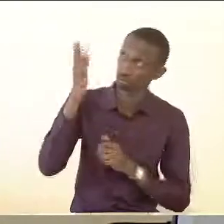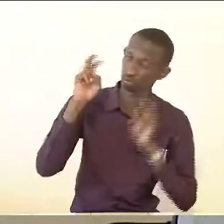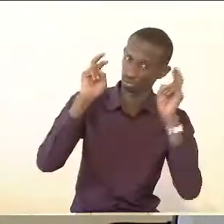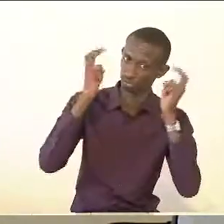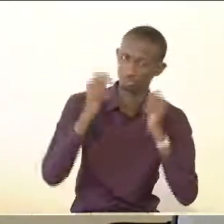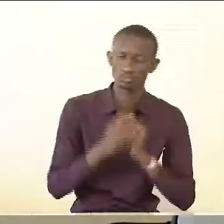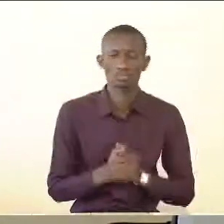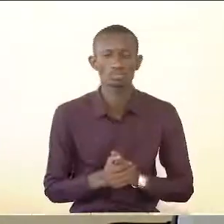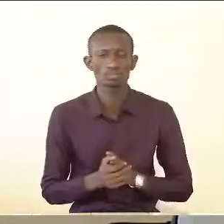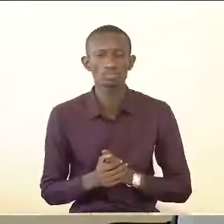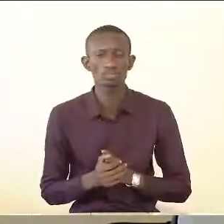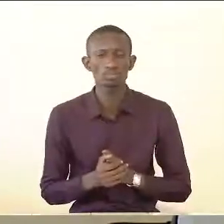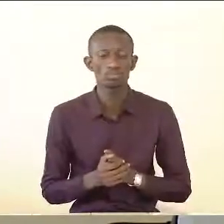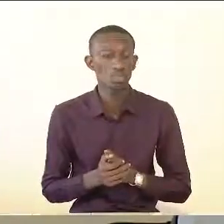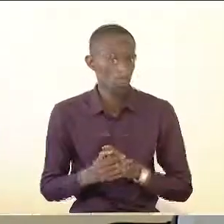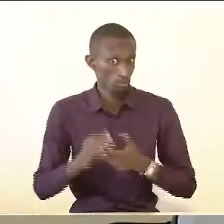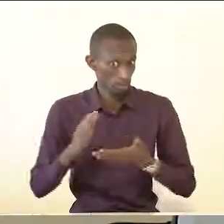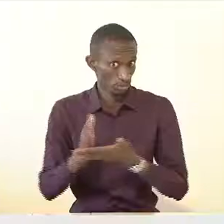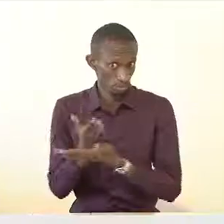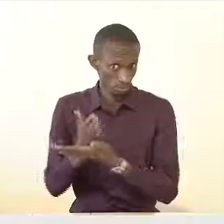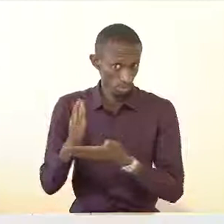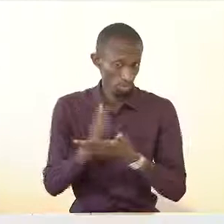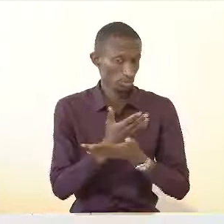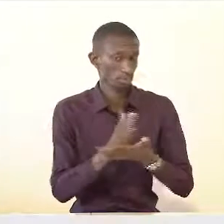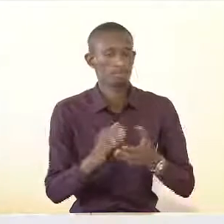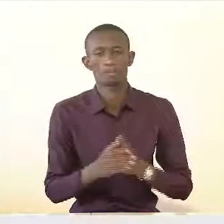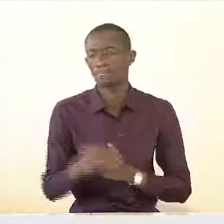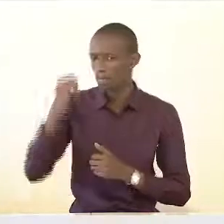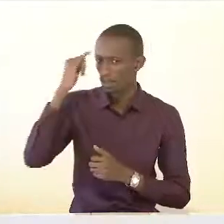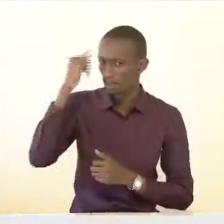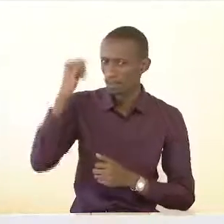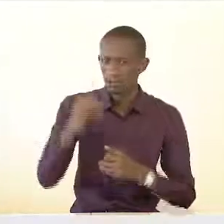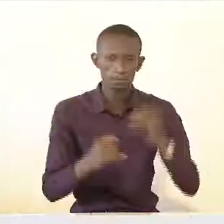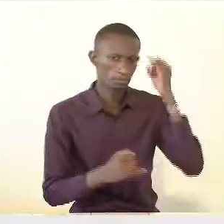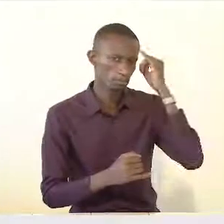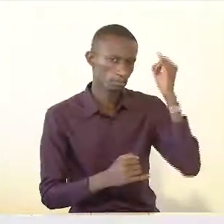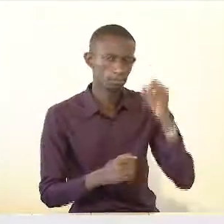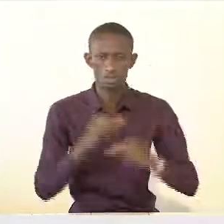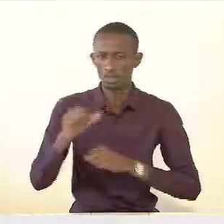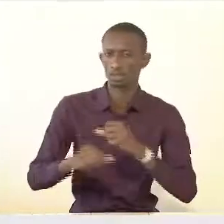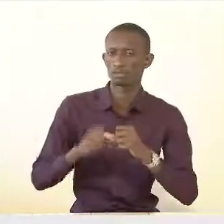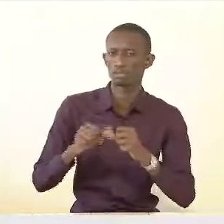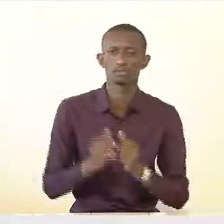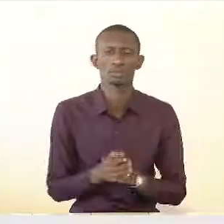where we're going to be sharing the ideas about temperature regulation.